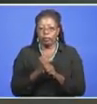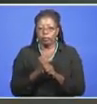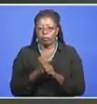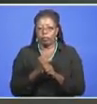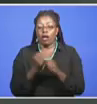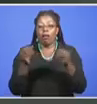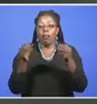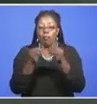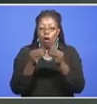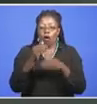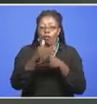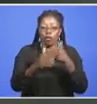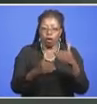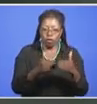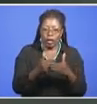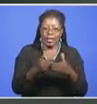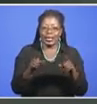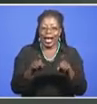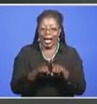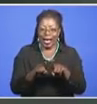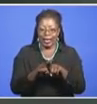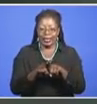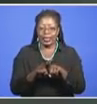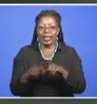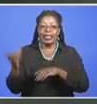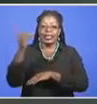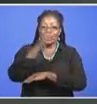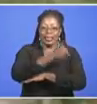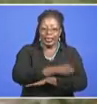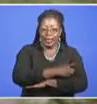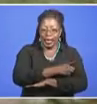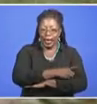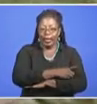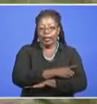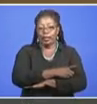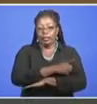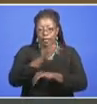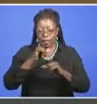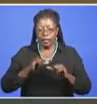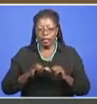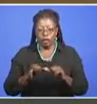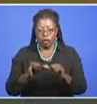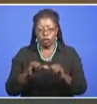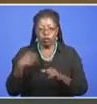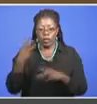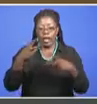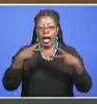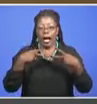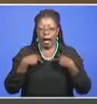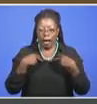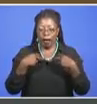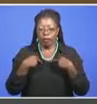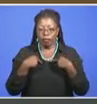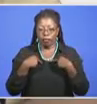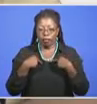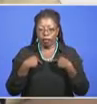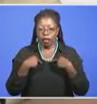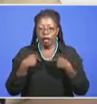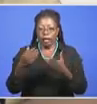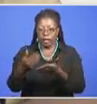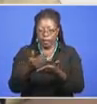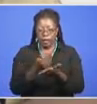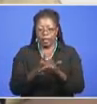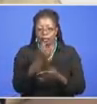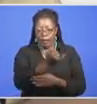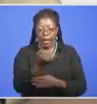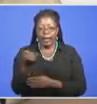greater progress as the day and the days go by. We have recovered items, and